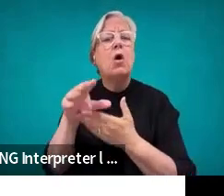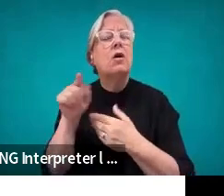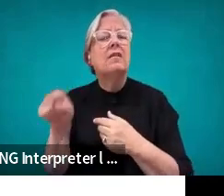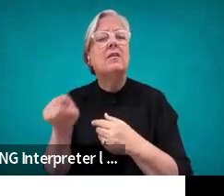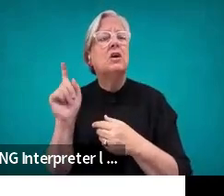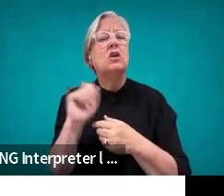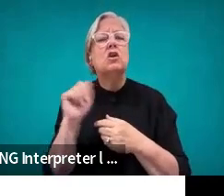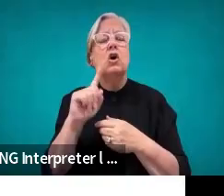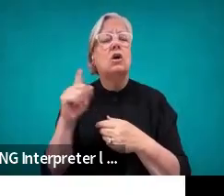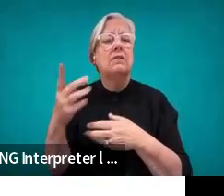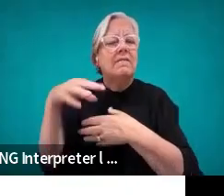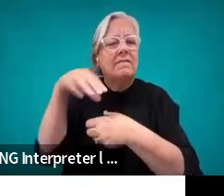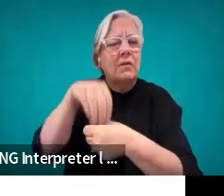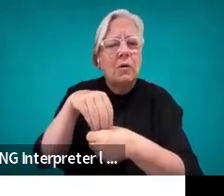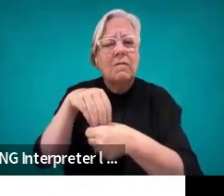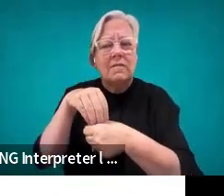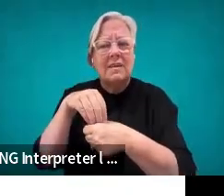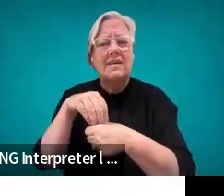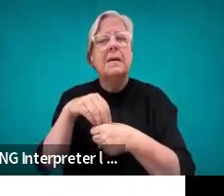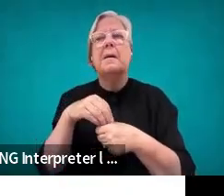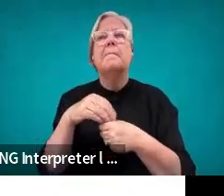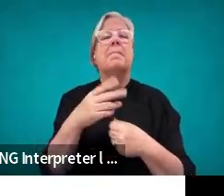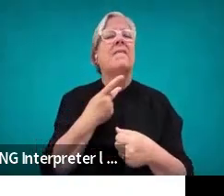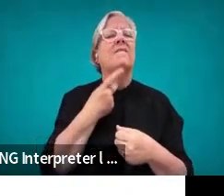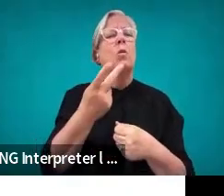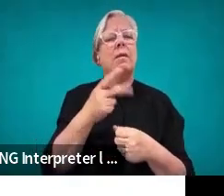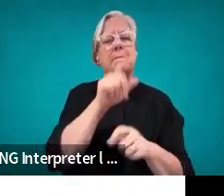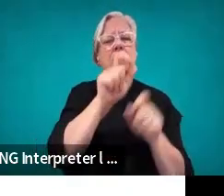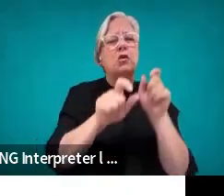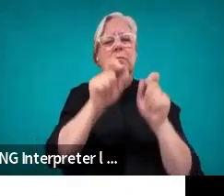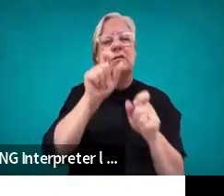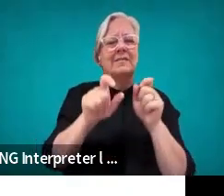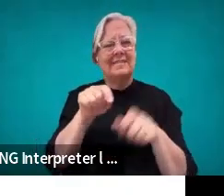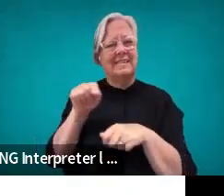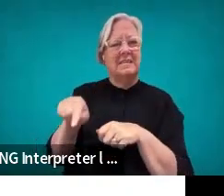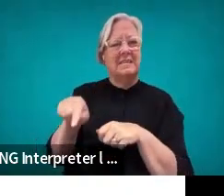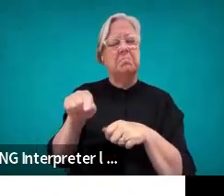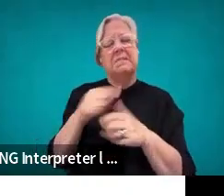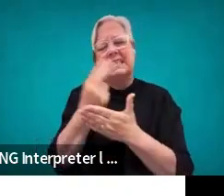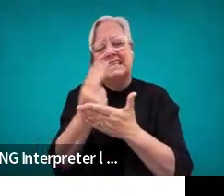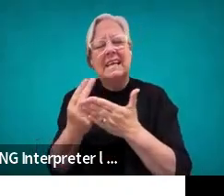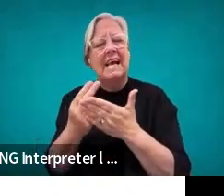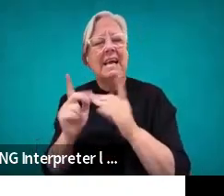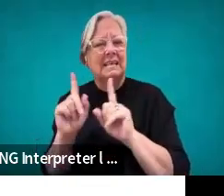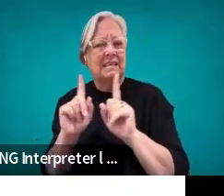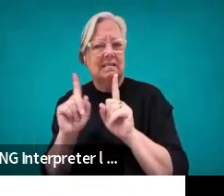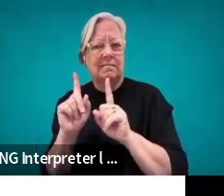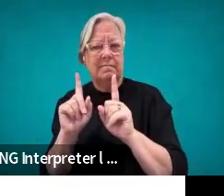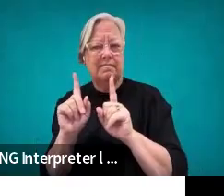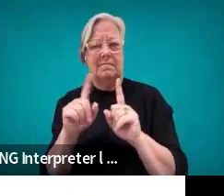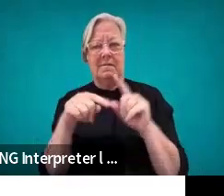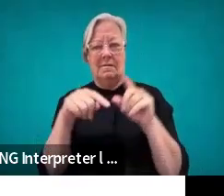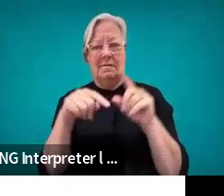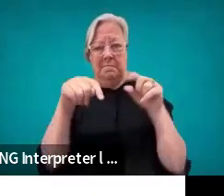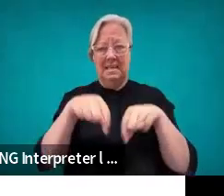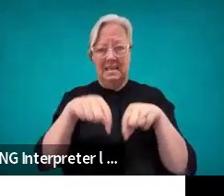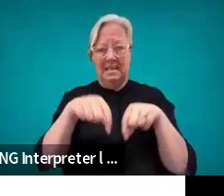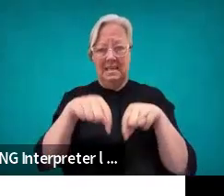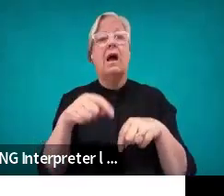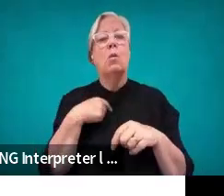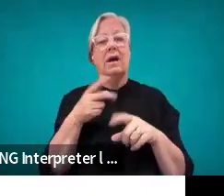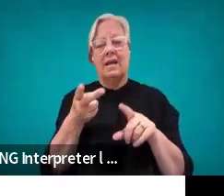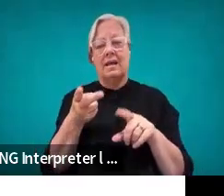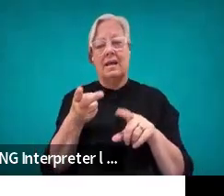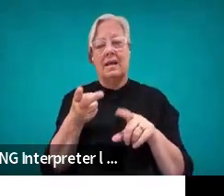civil society voices with the design of Spotlight. But we were in a process of transition. Spotlight was